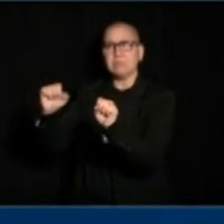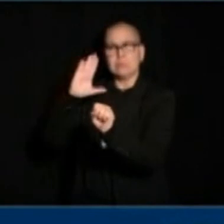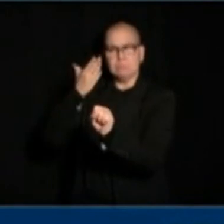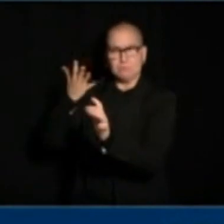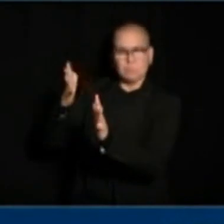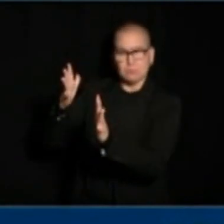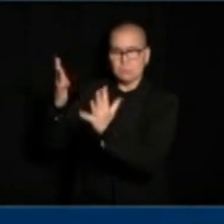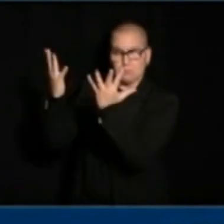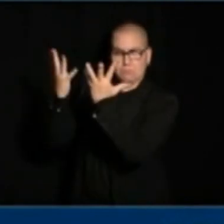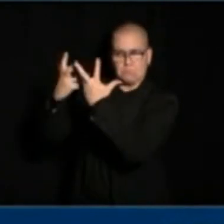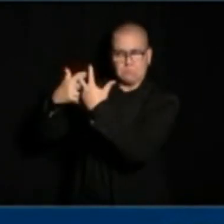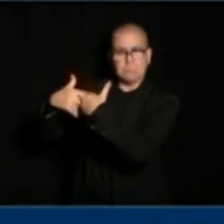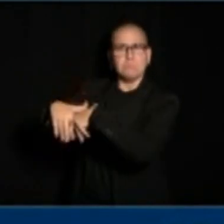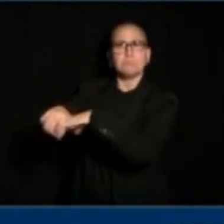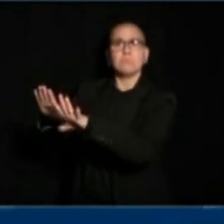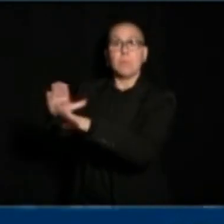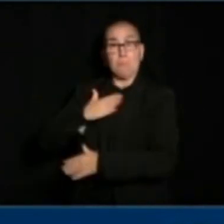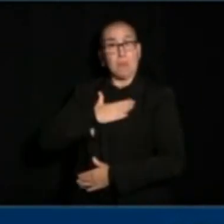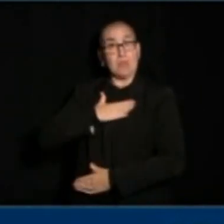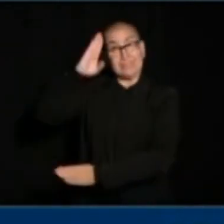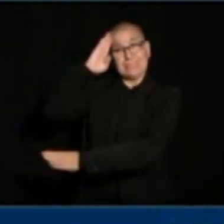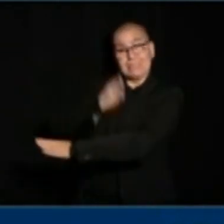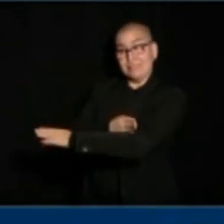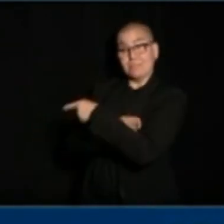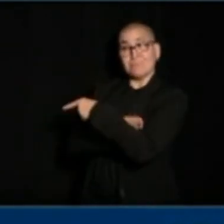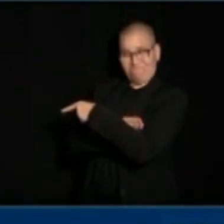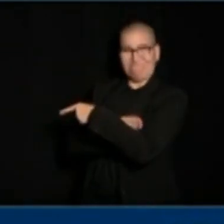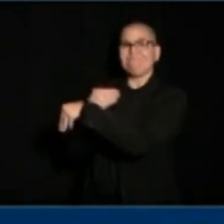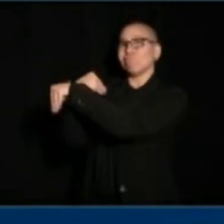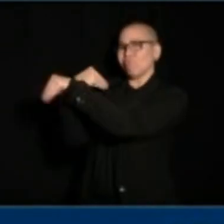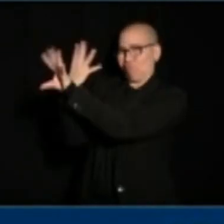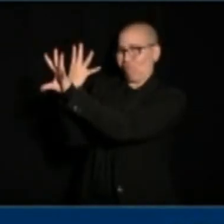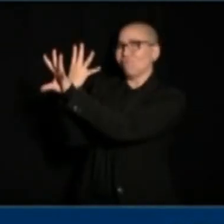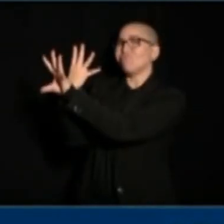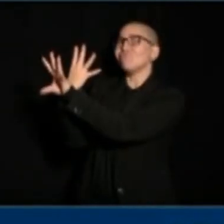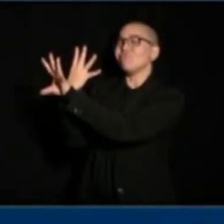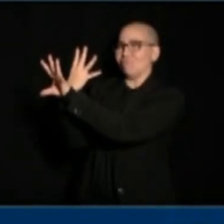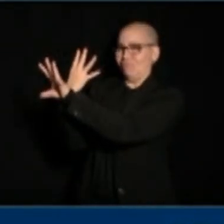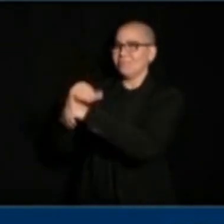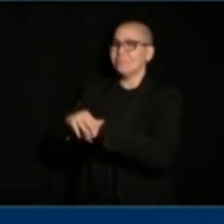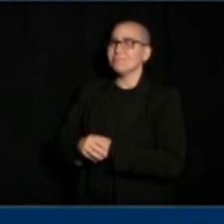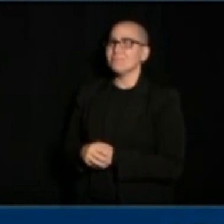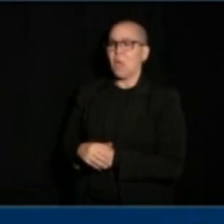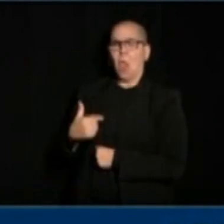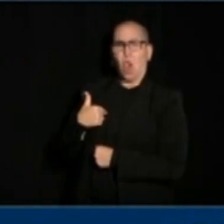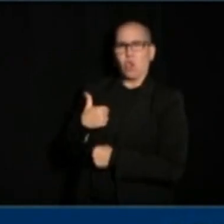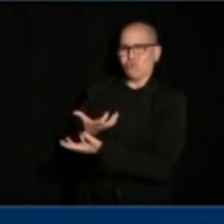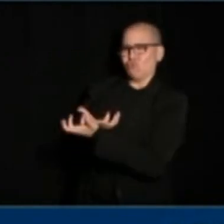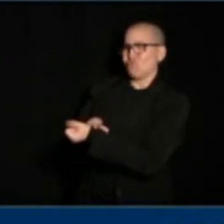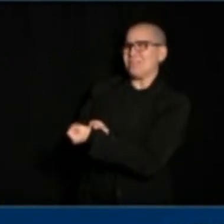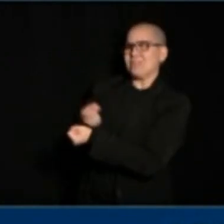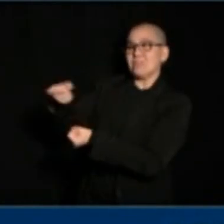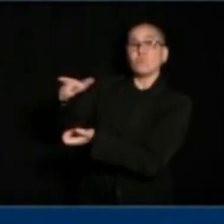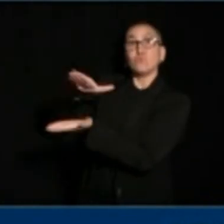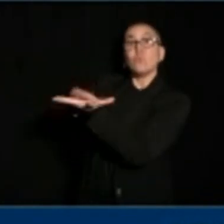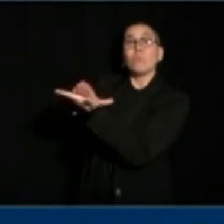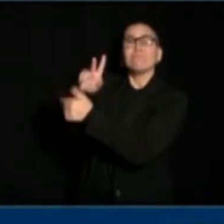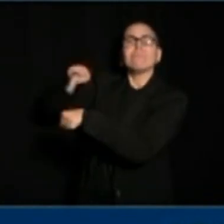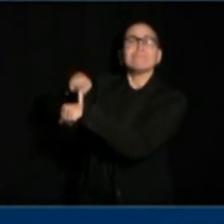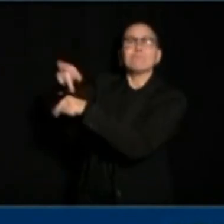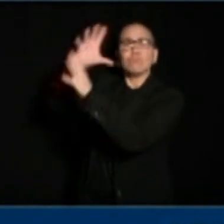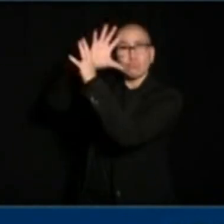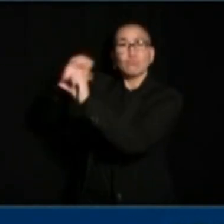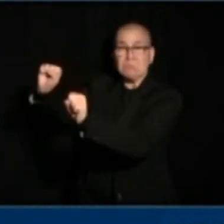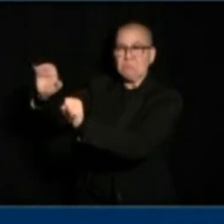back. My son's in distance learning. I trust the superintendent and I trust the decision makers in the St. Paul Public Schools, just like many of you